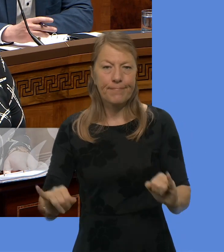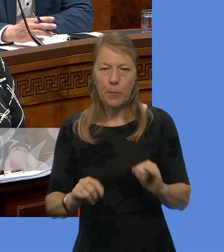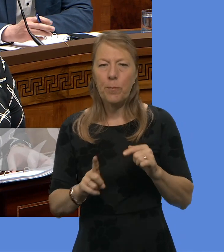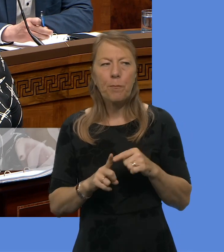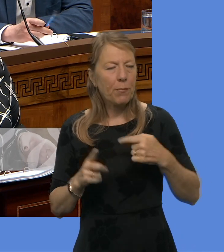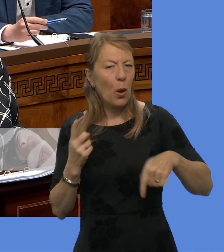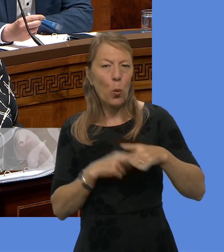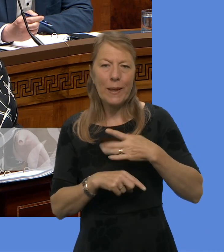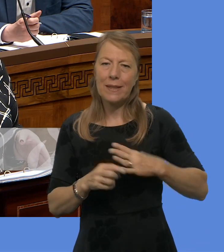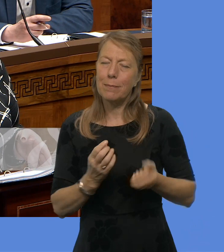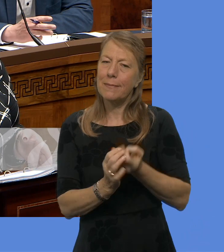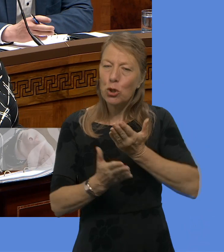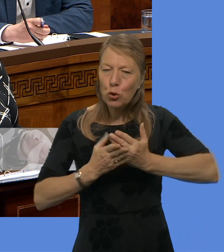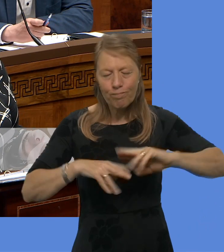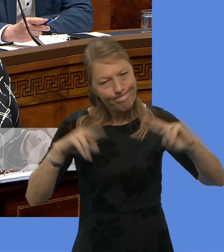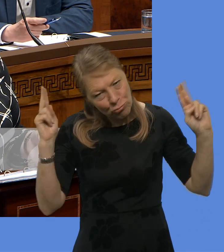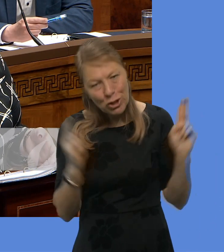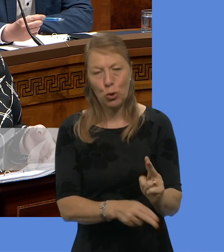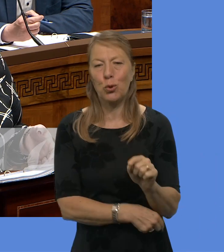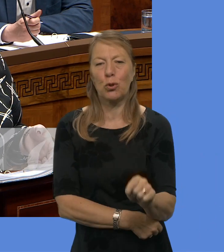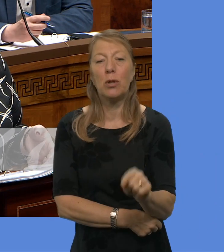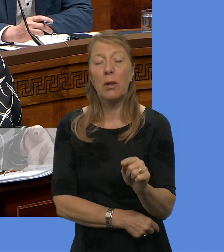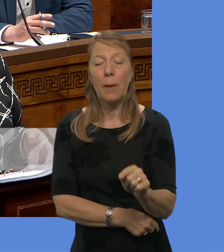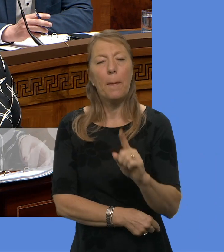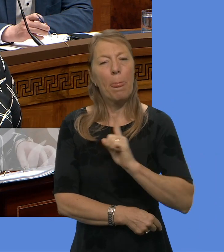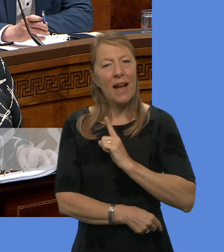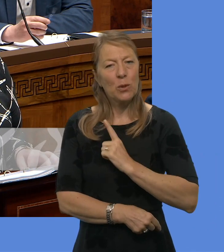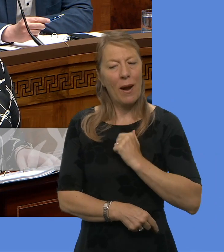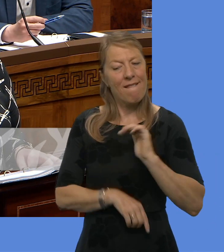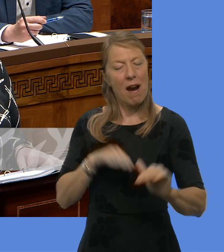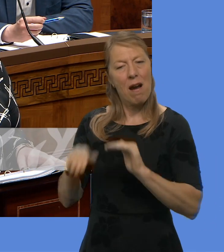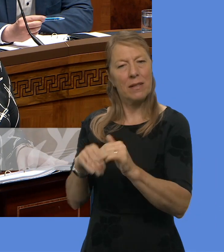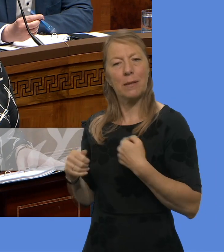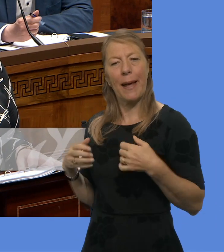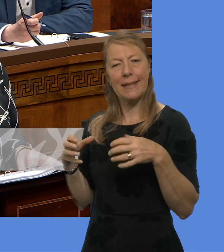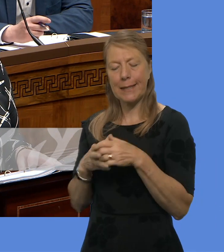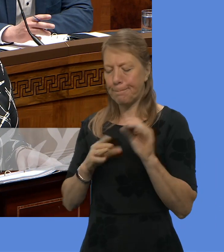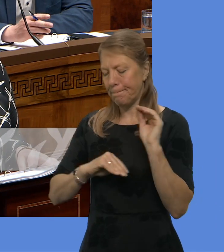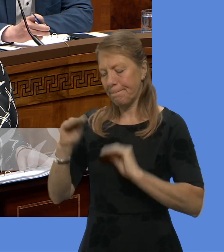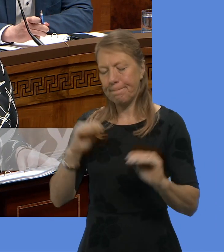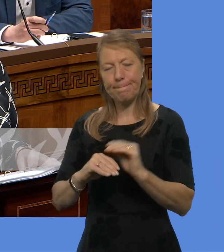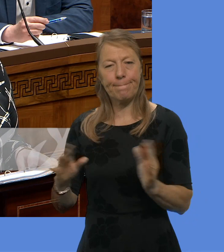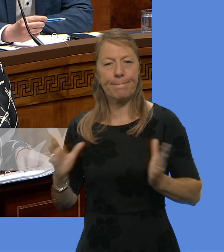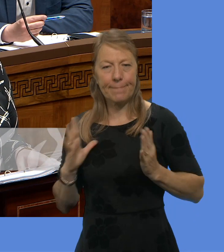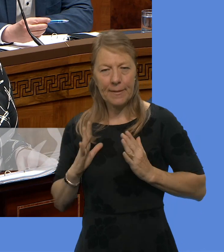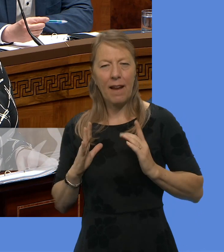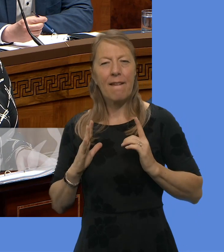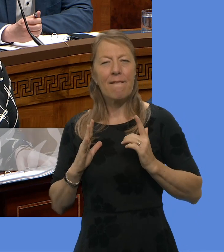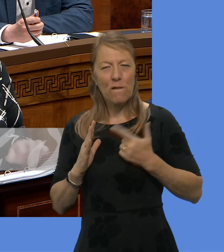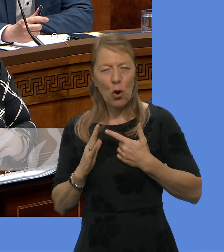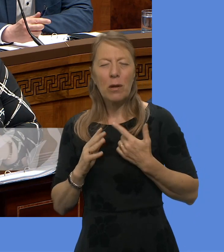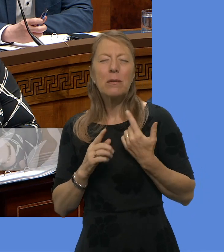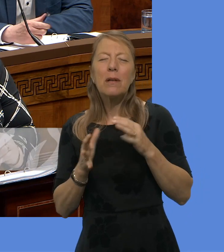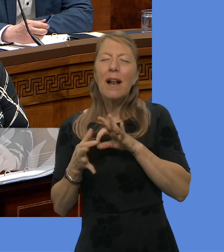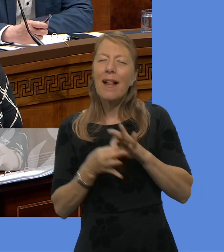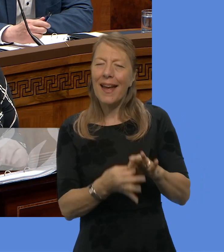community. That's why my officials are currently taking forward the necessary preparatory work to commence provisions in the Offensive Weapons Act 2019, which together